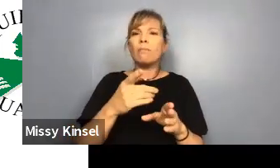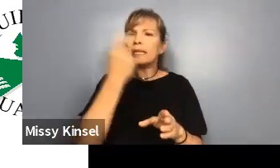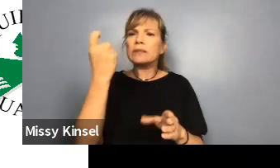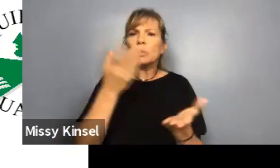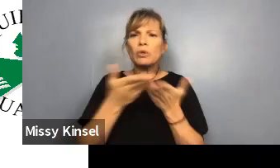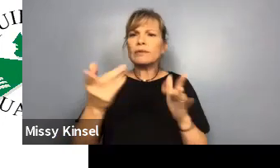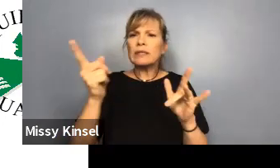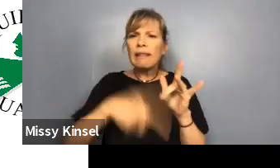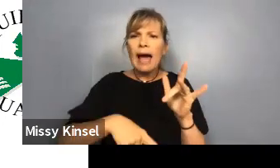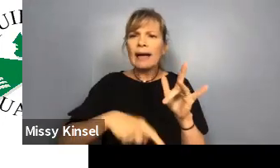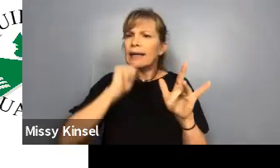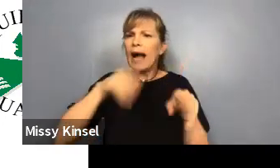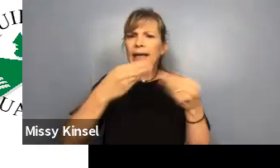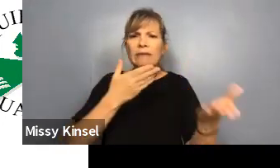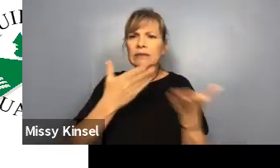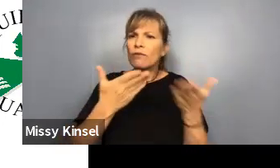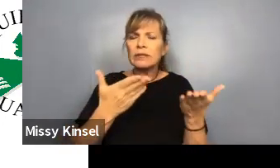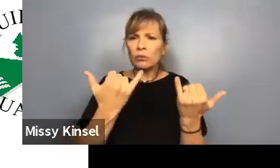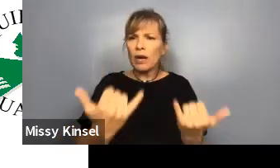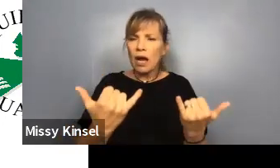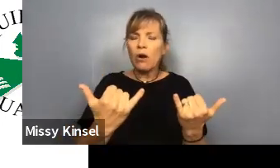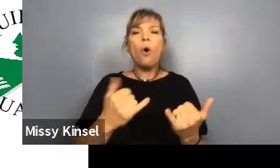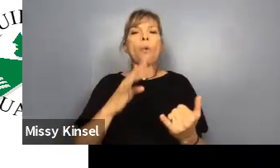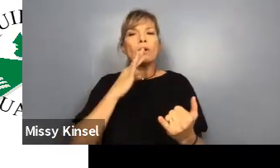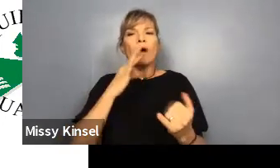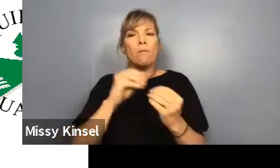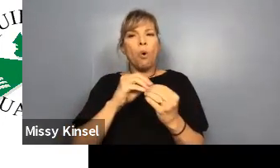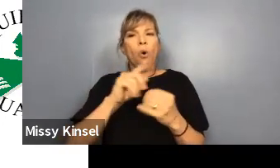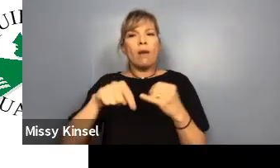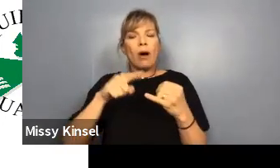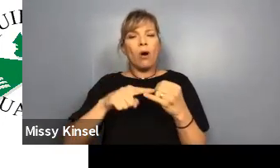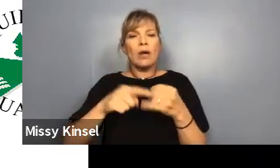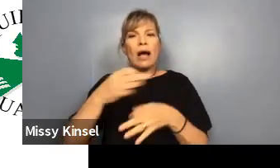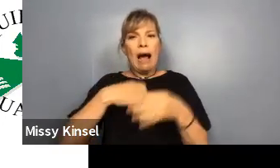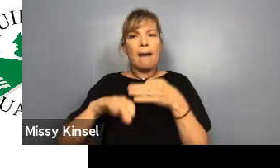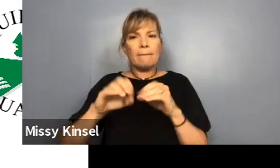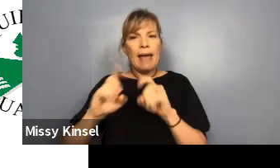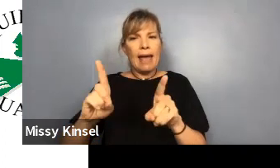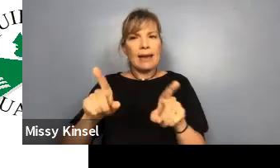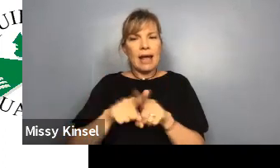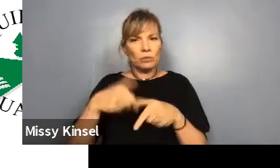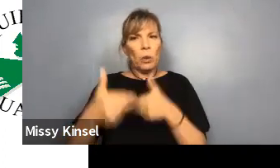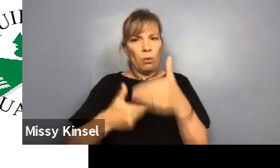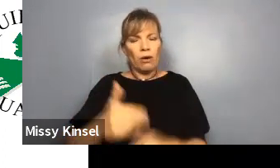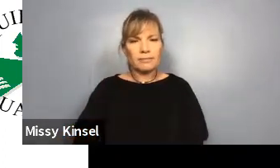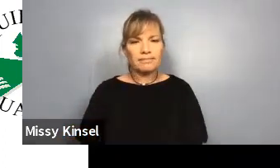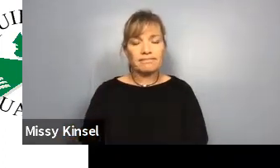services that are being provided right now. So we'll talk a little bit more about Comp Ed as we go along here.